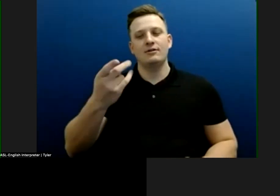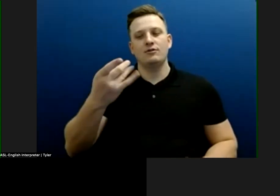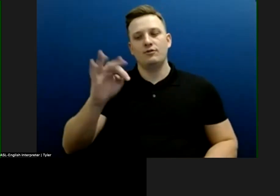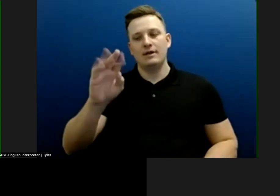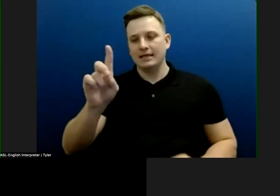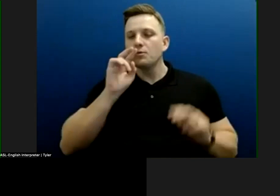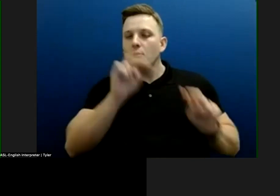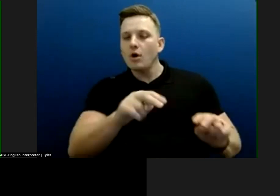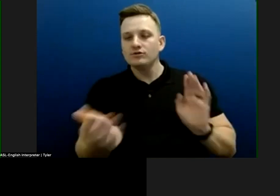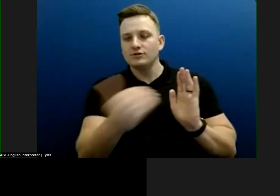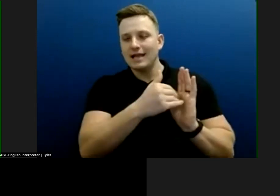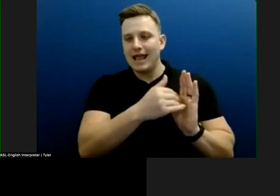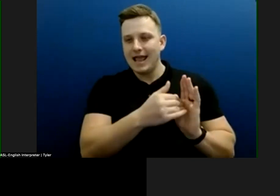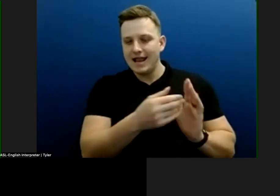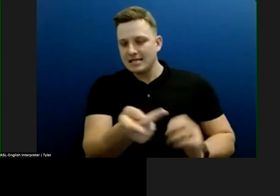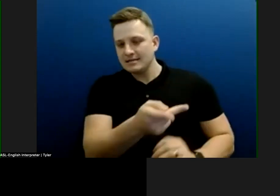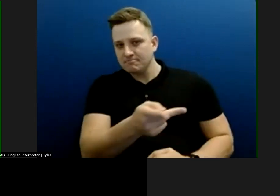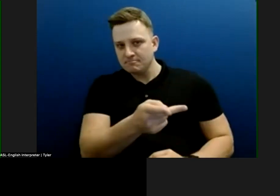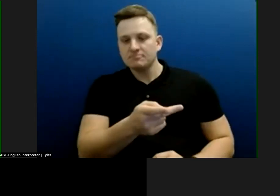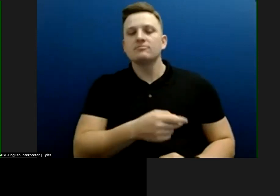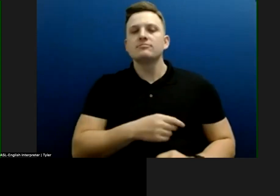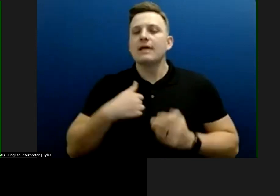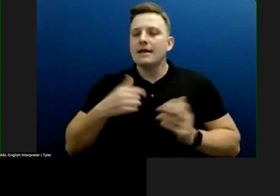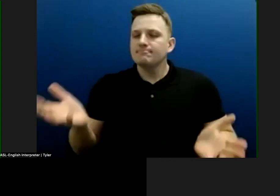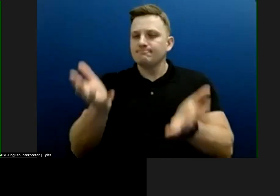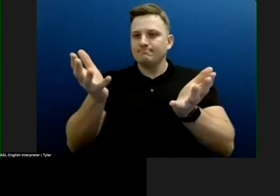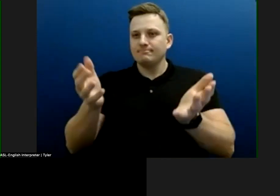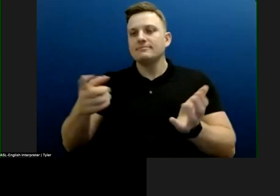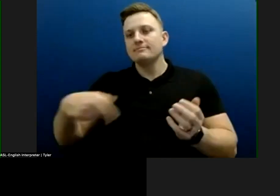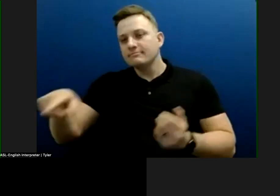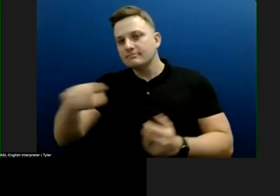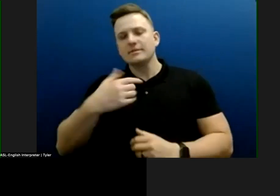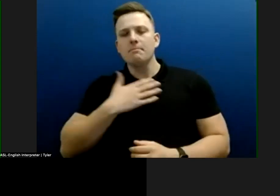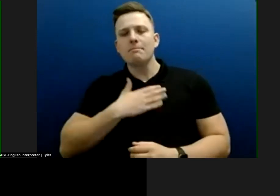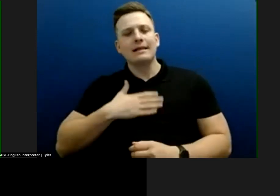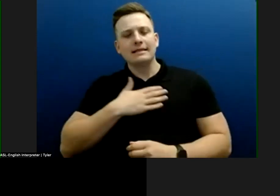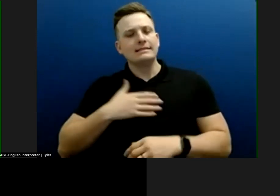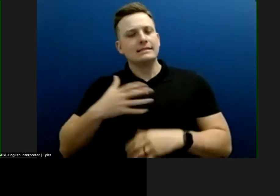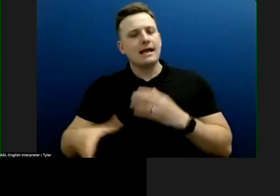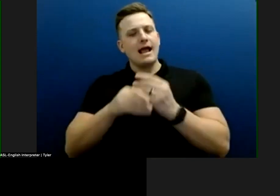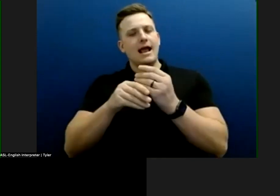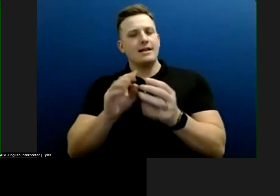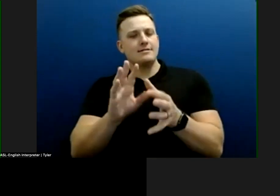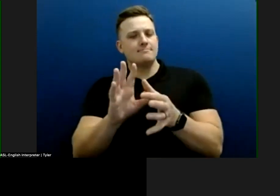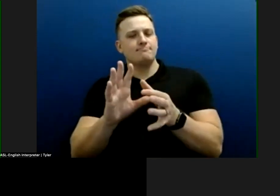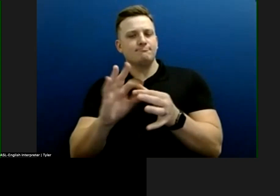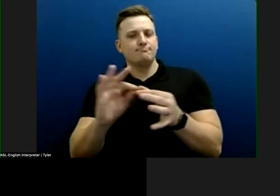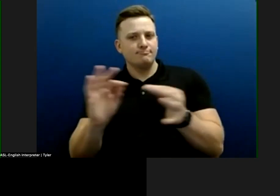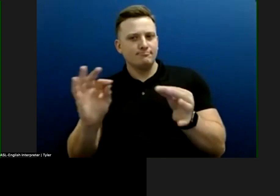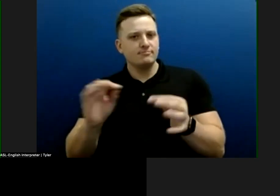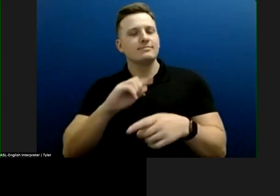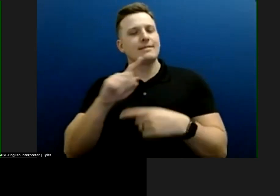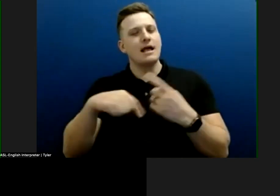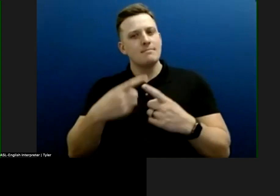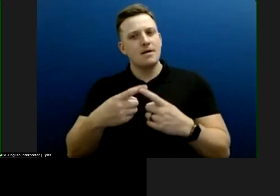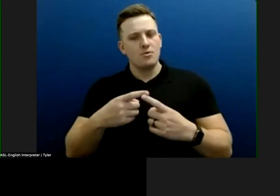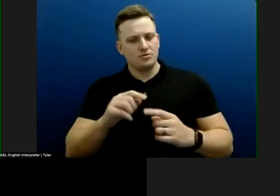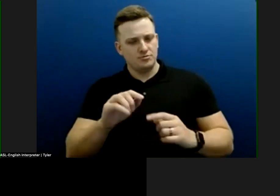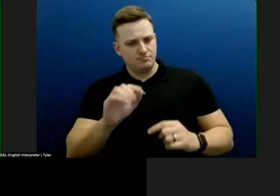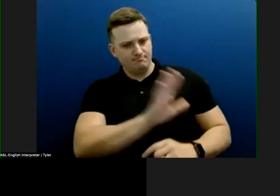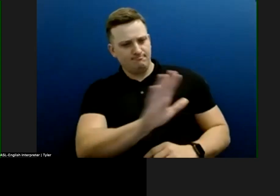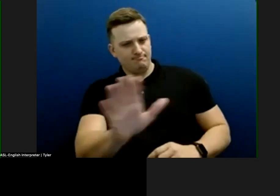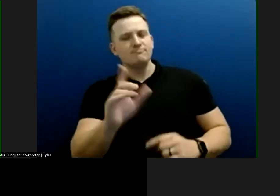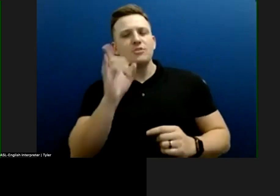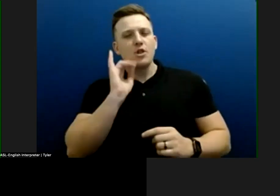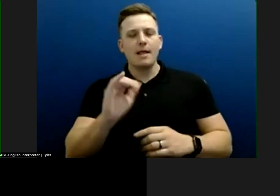this time I'm going to encourage you to make comments about the musical nature of what